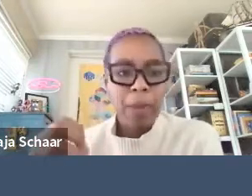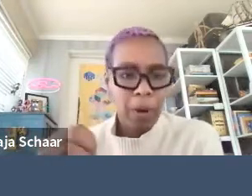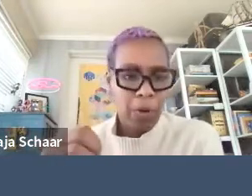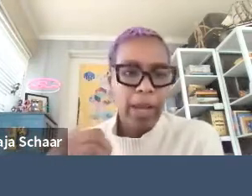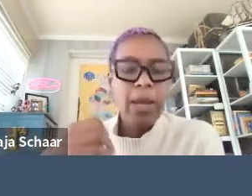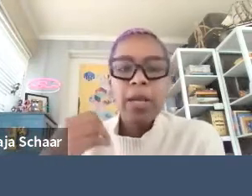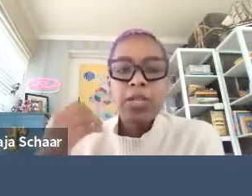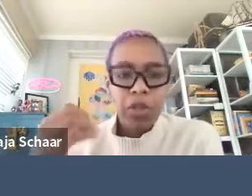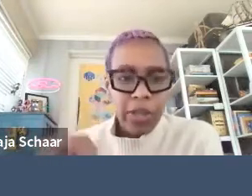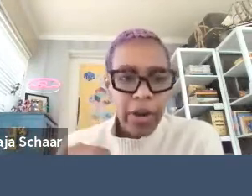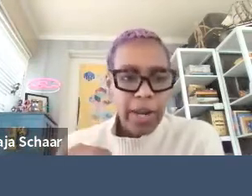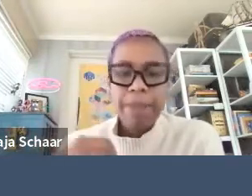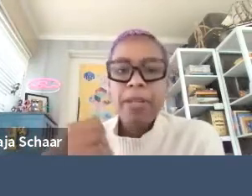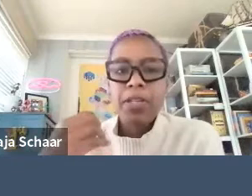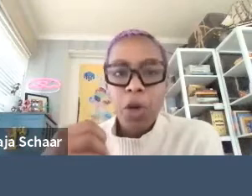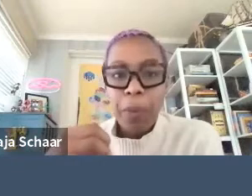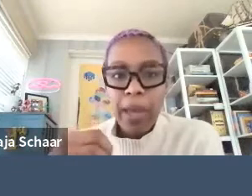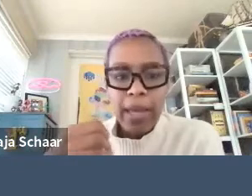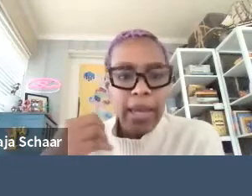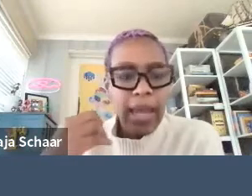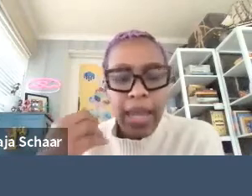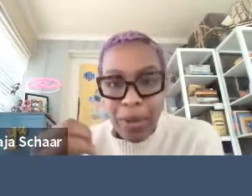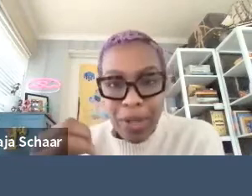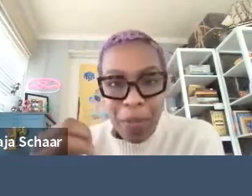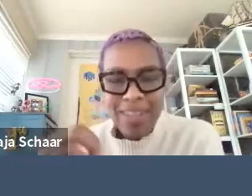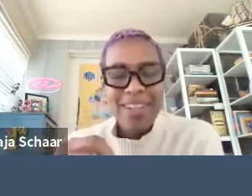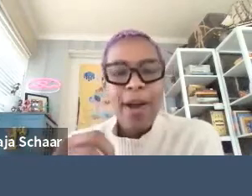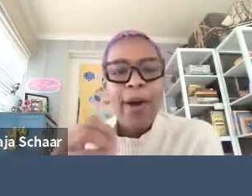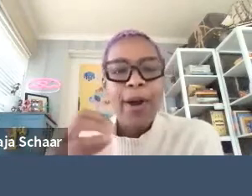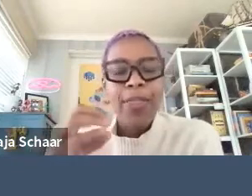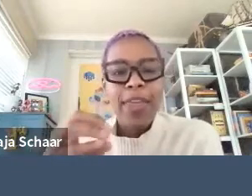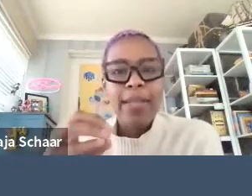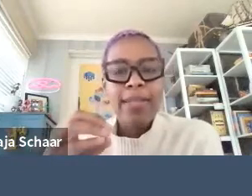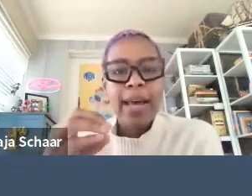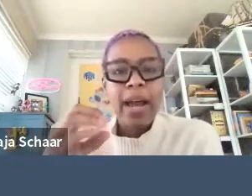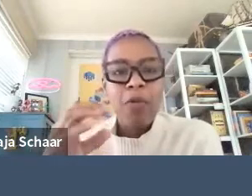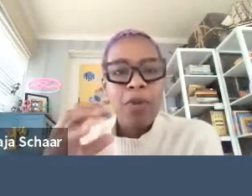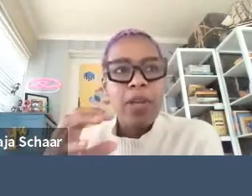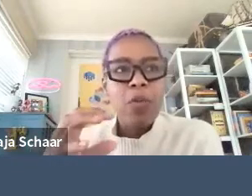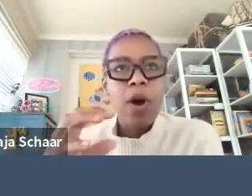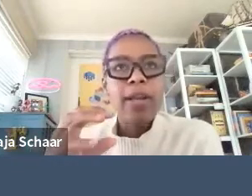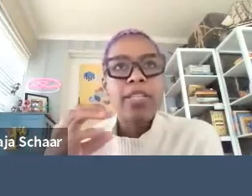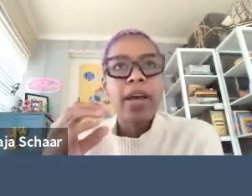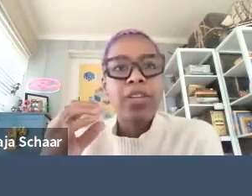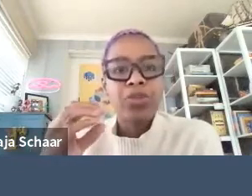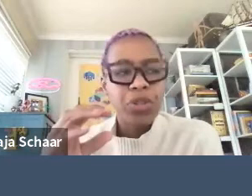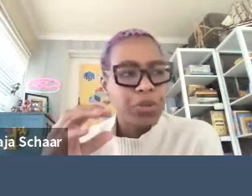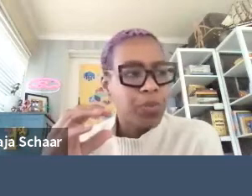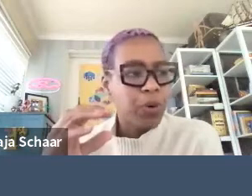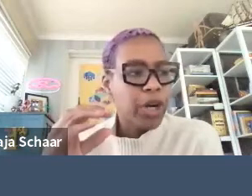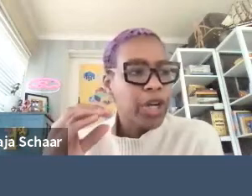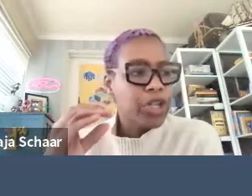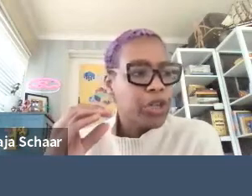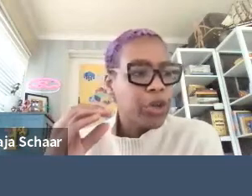or biomimicry, circularity, dystopia, and ecotopias are things that I really want to